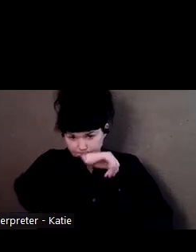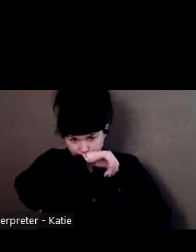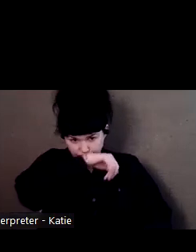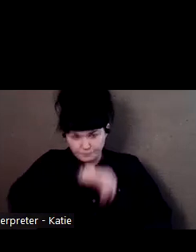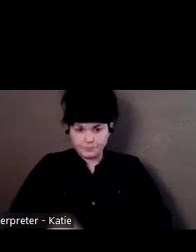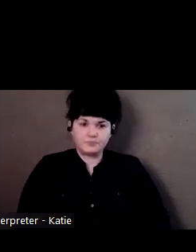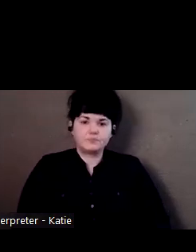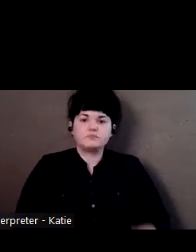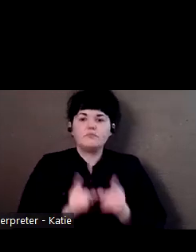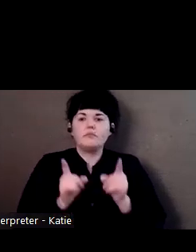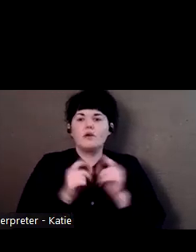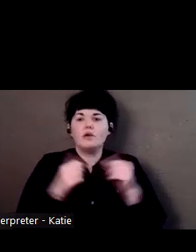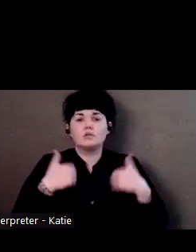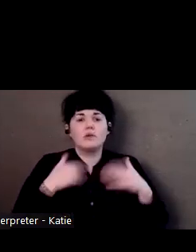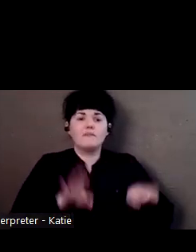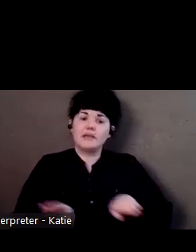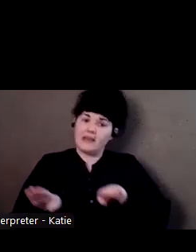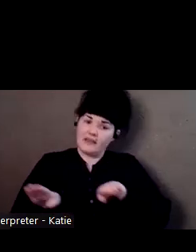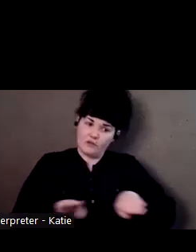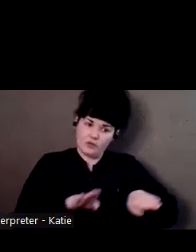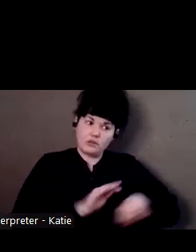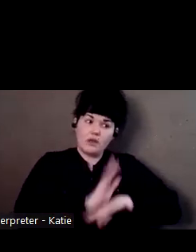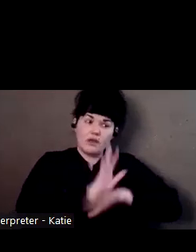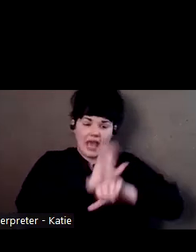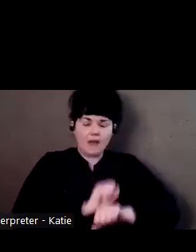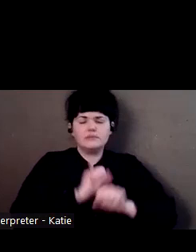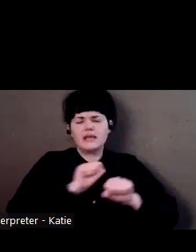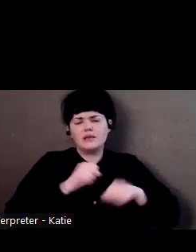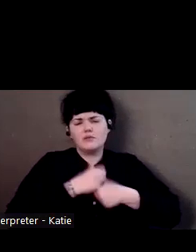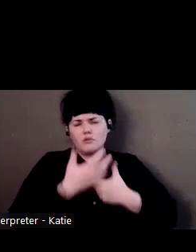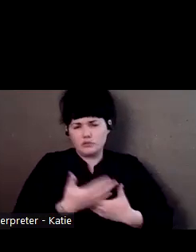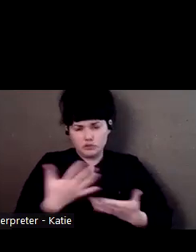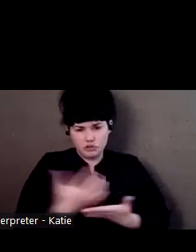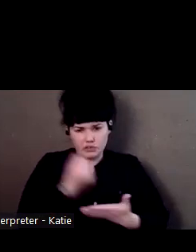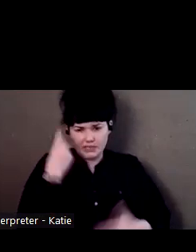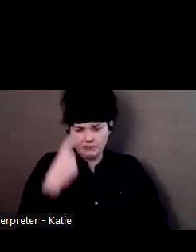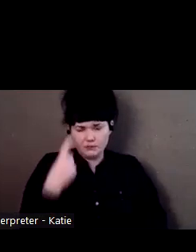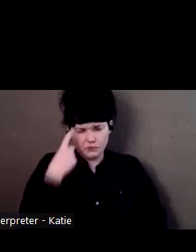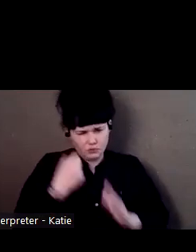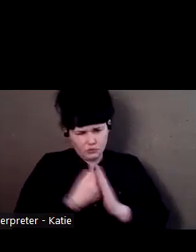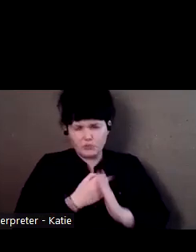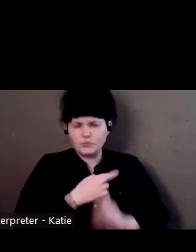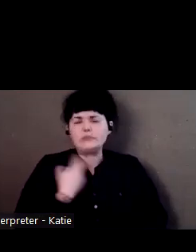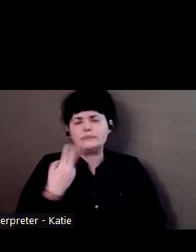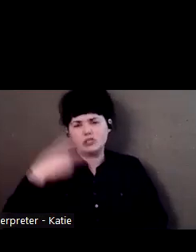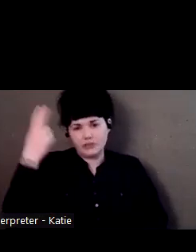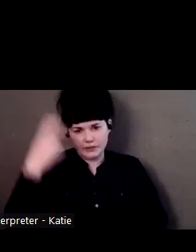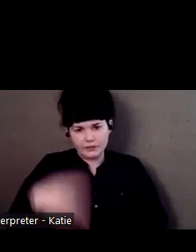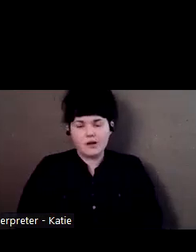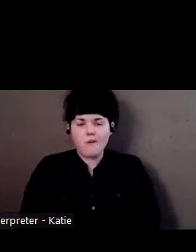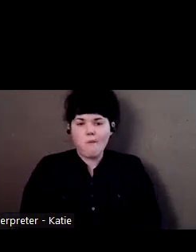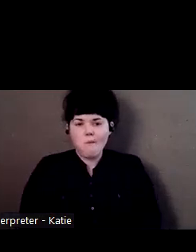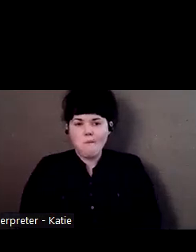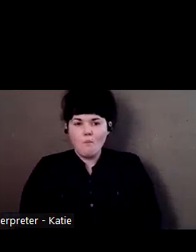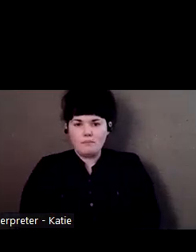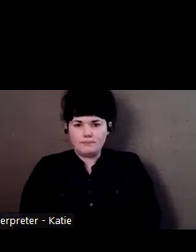There are also behaviors or habits that can increase chances of having a stroke. And I know this was one of the questions for Ms. Robinson. As she